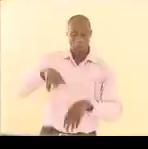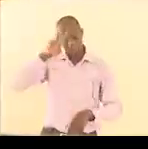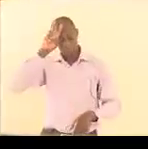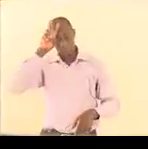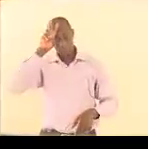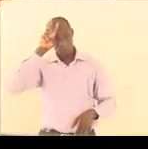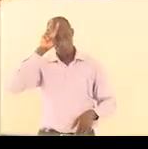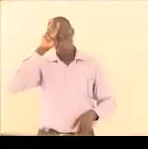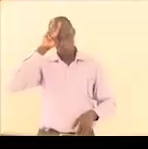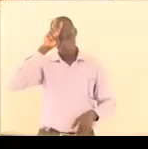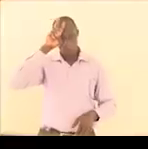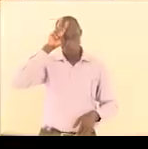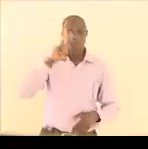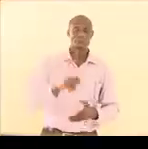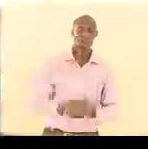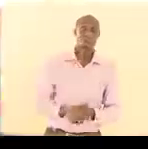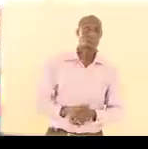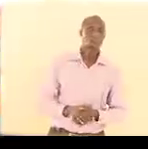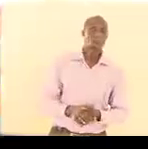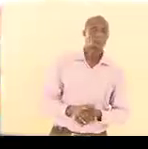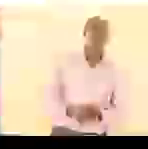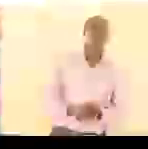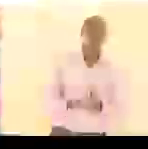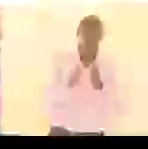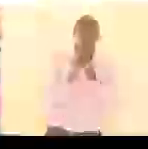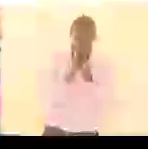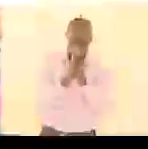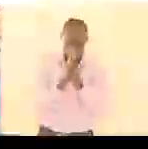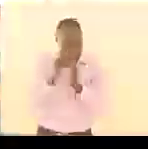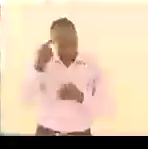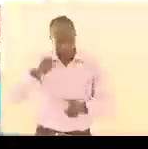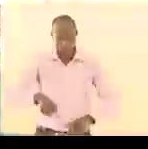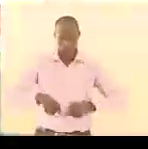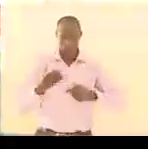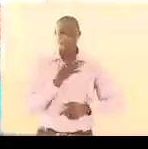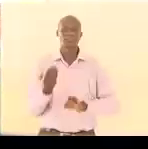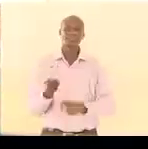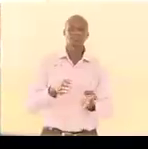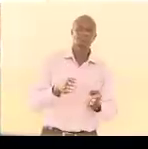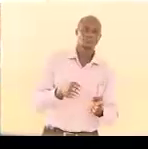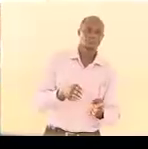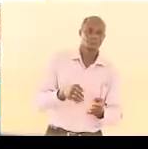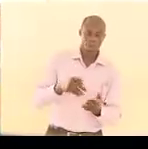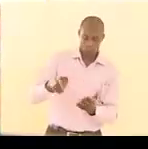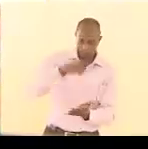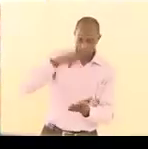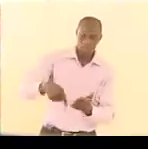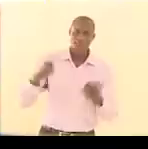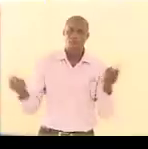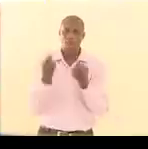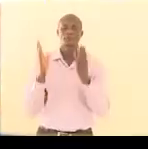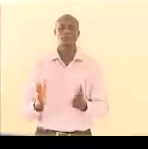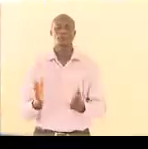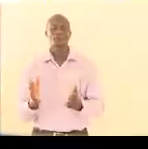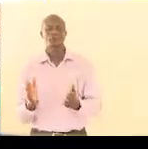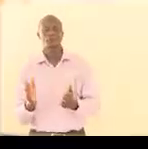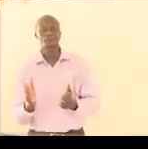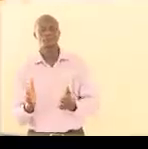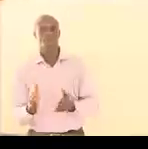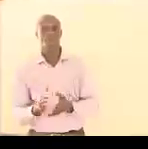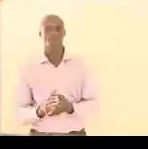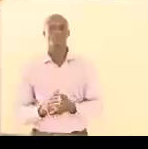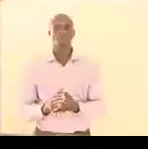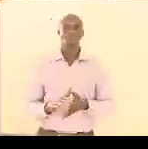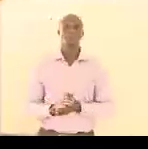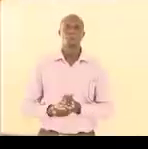teaching the ignorant. Yes, sir. Teaching the ignorant. Then praying for the living and the dead. Praying for the living and the correcting dead. Correcting the sinners.